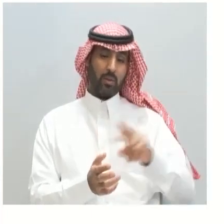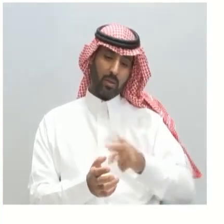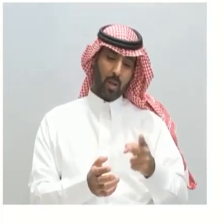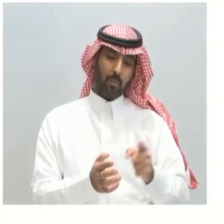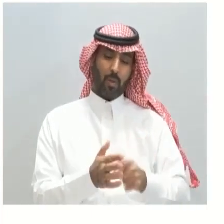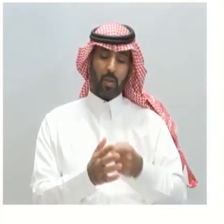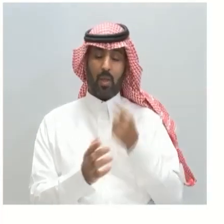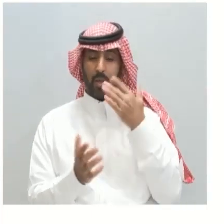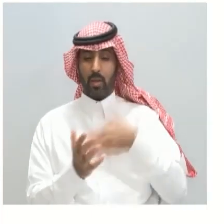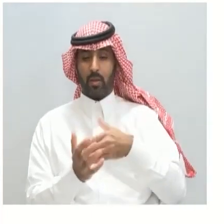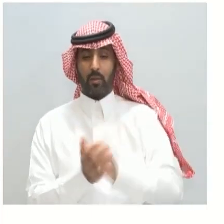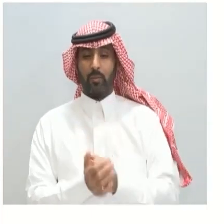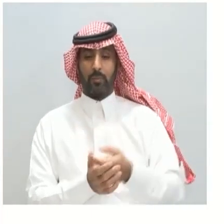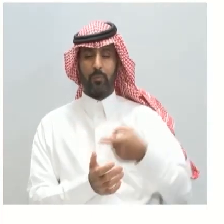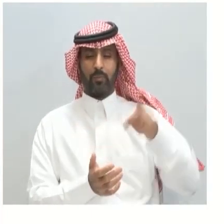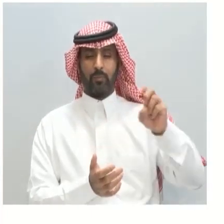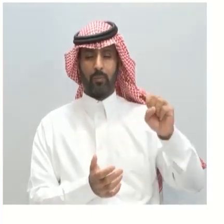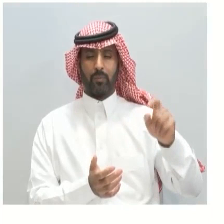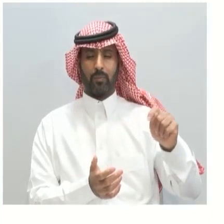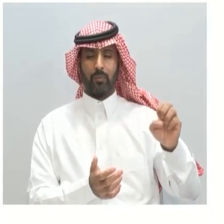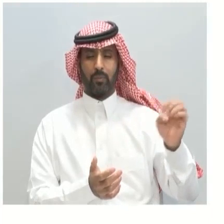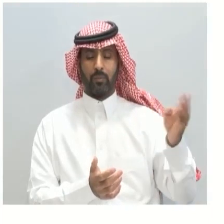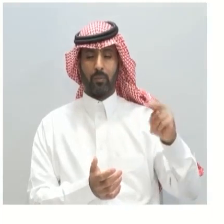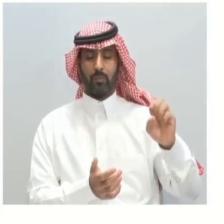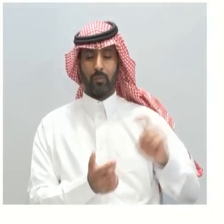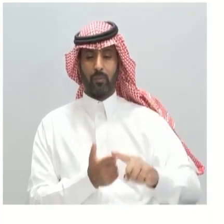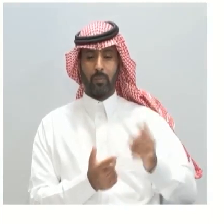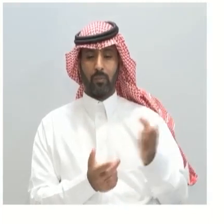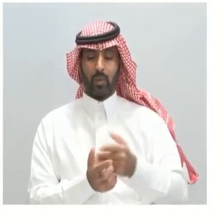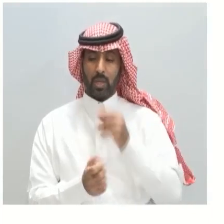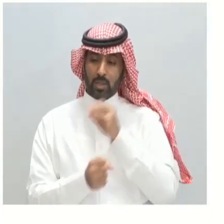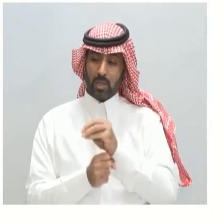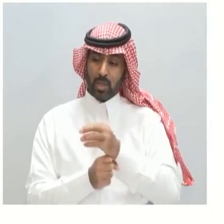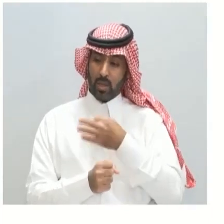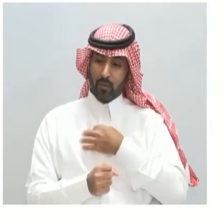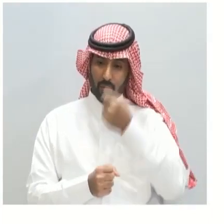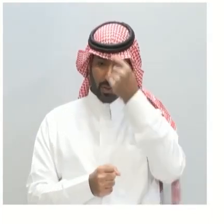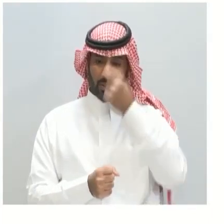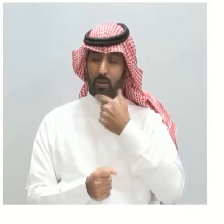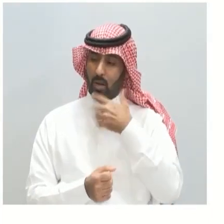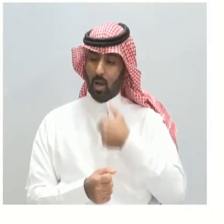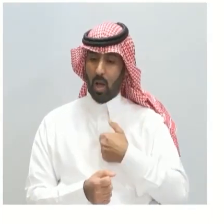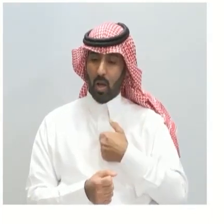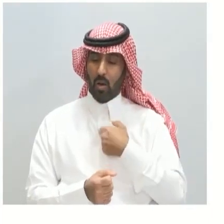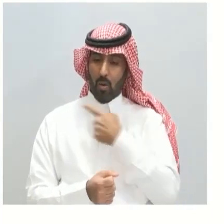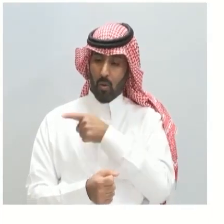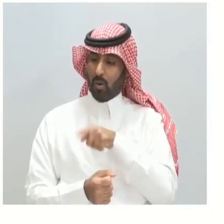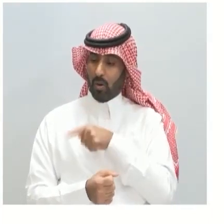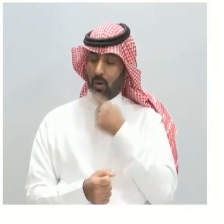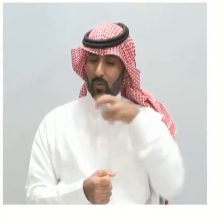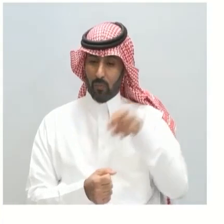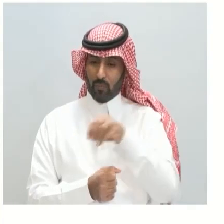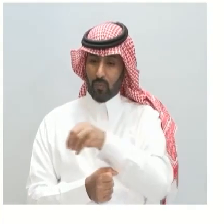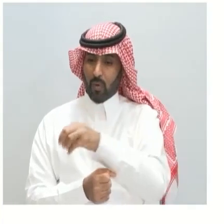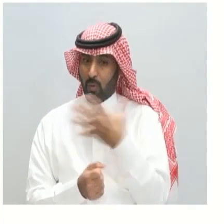or n, and describes how someone feels. So it describes how someone feels. For example, the mice